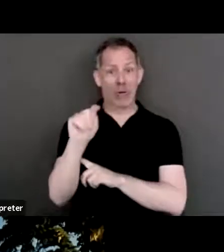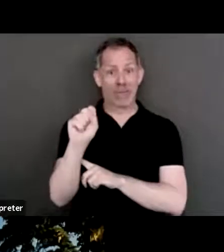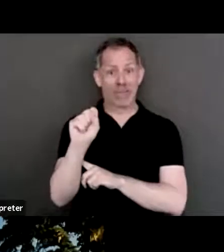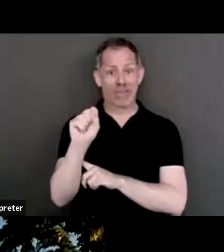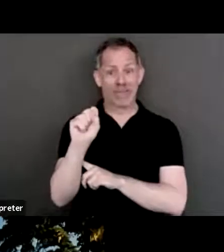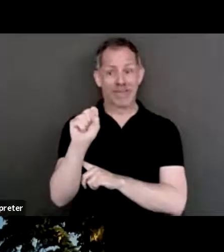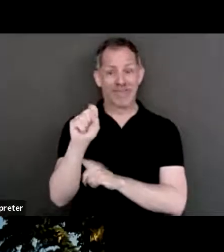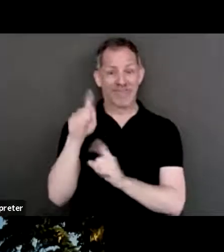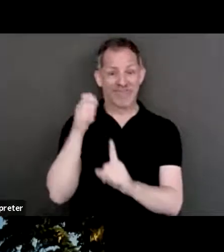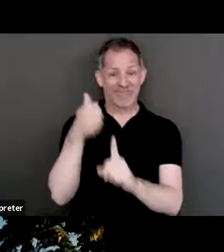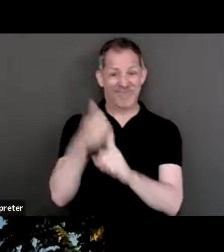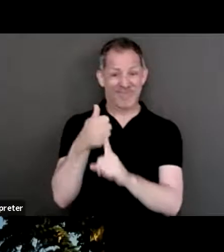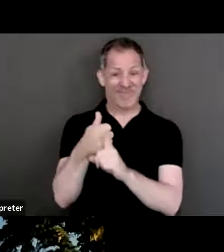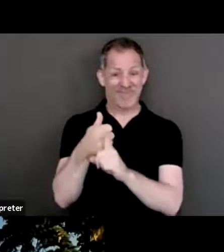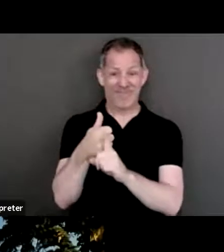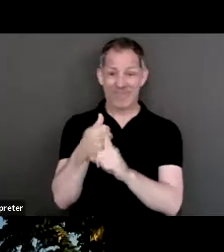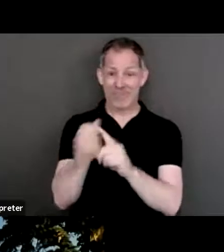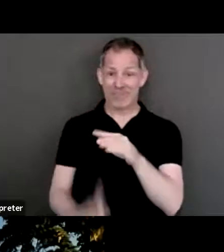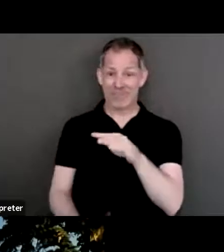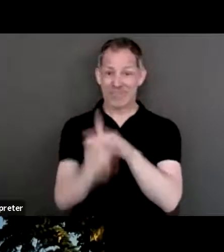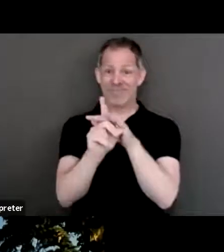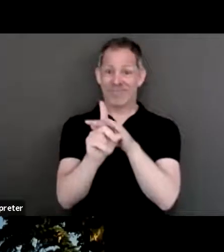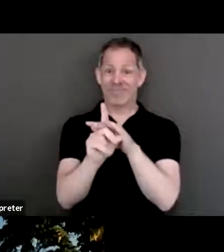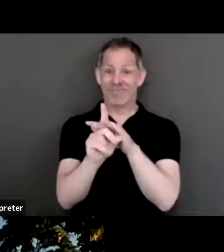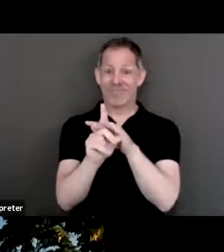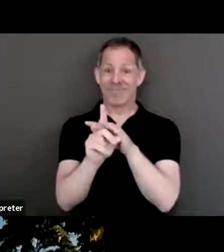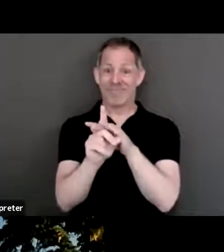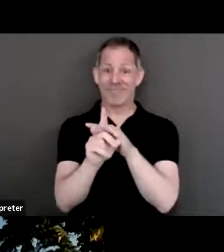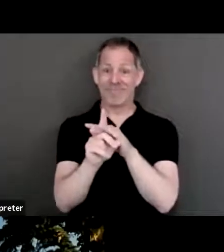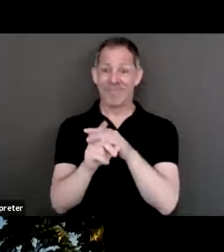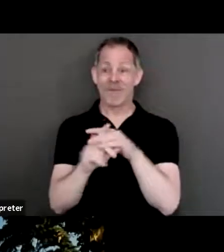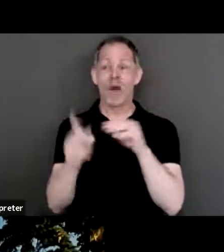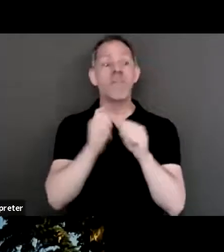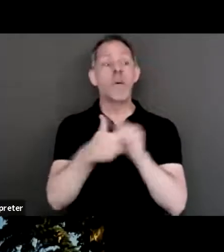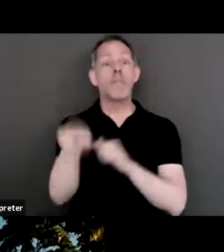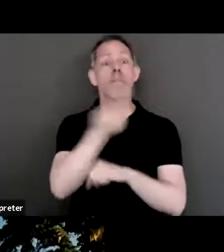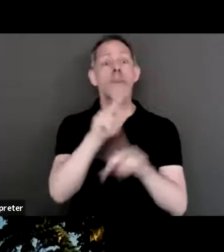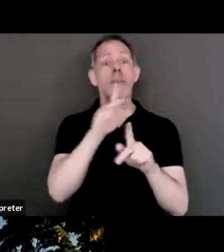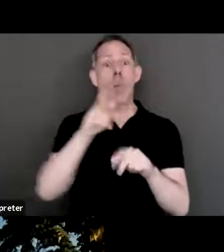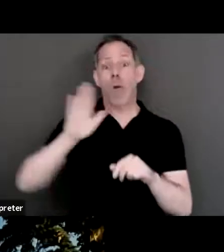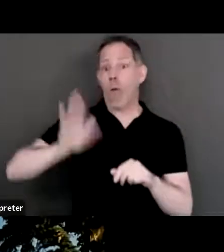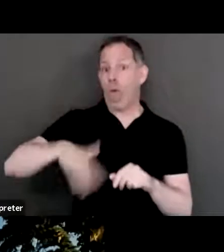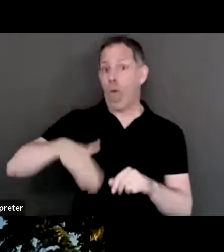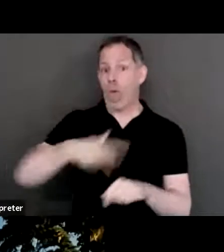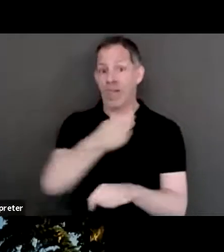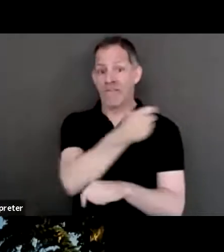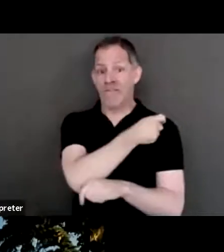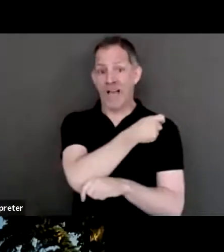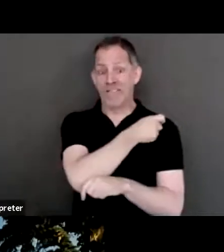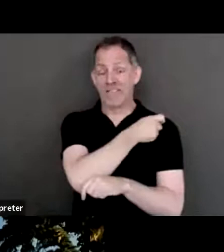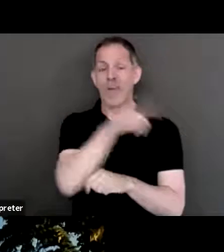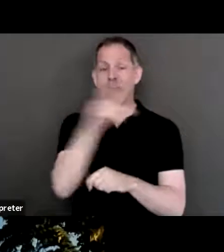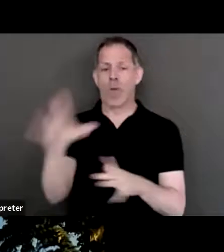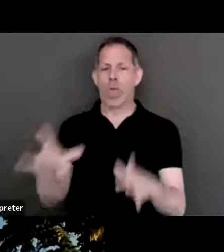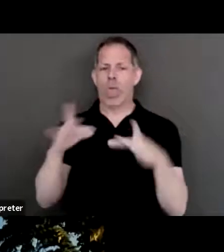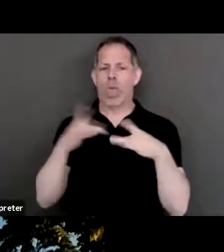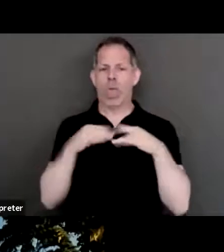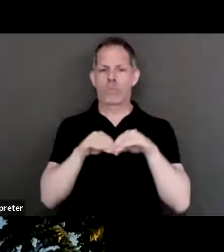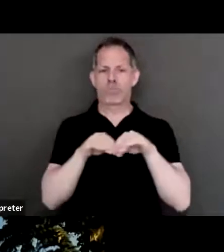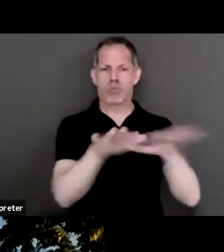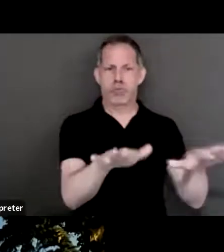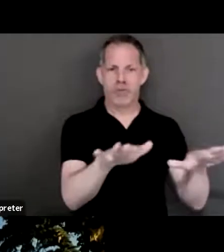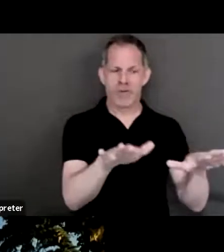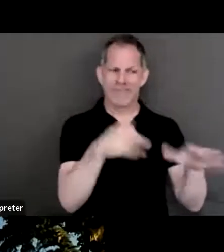mostly folks that have not been vaccinated yet. So we can see some surges in that, and